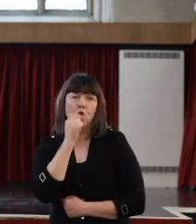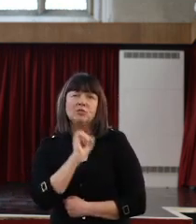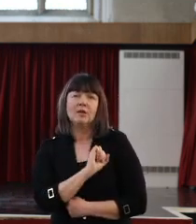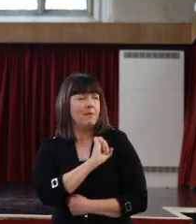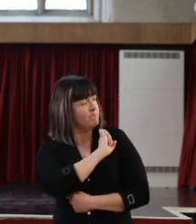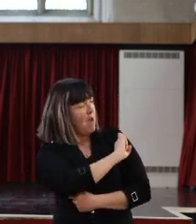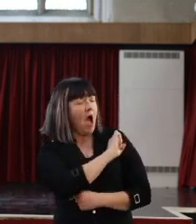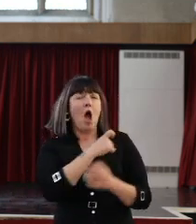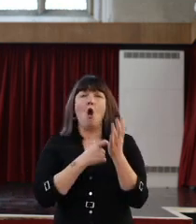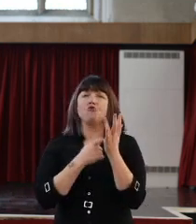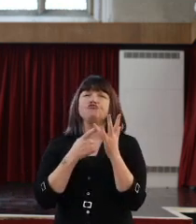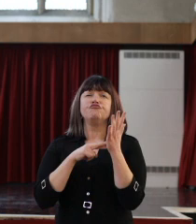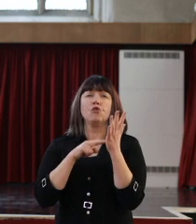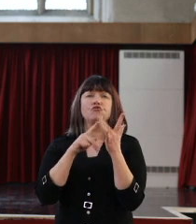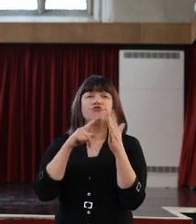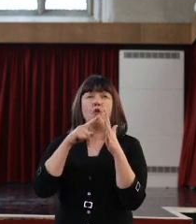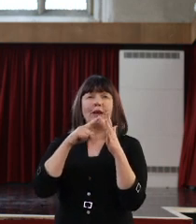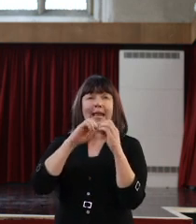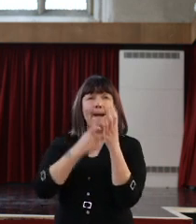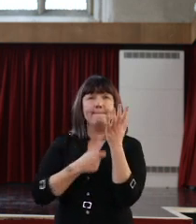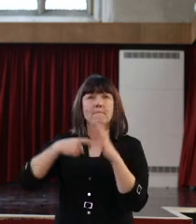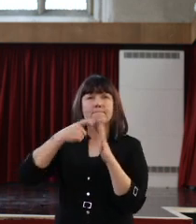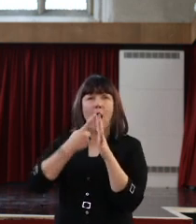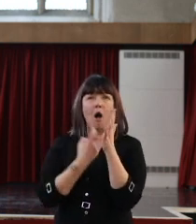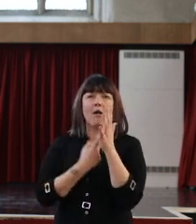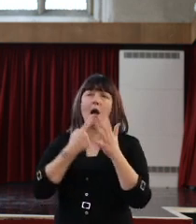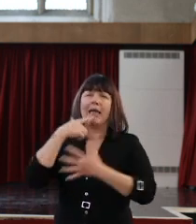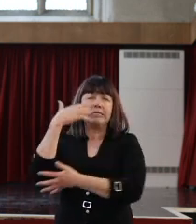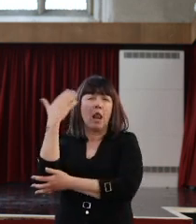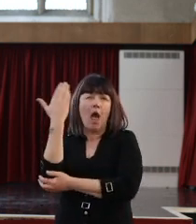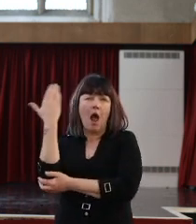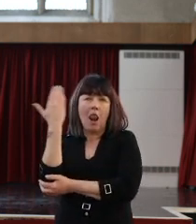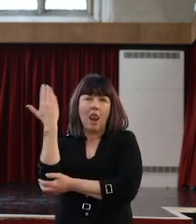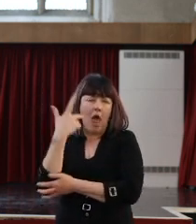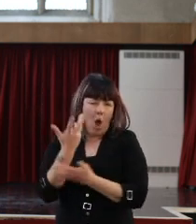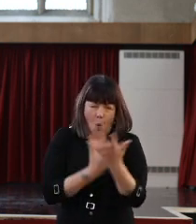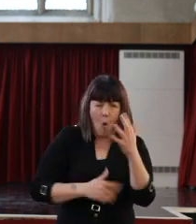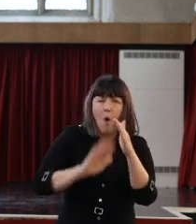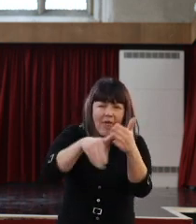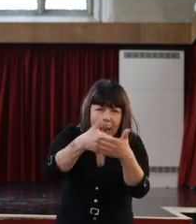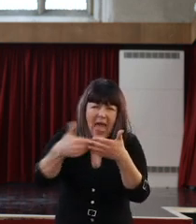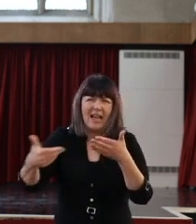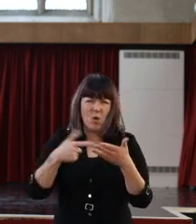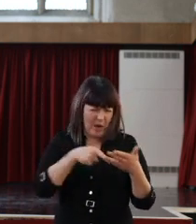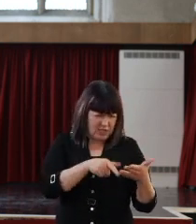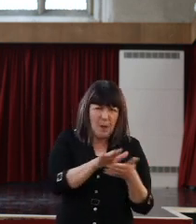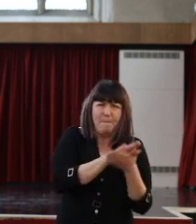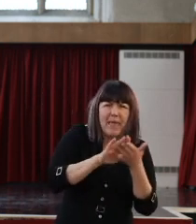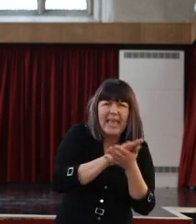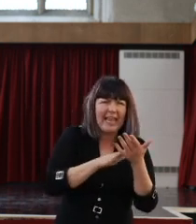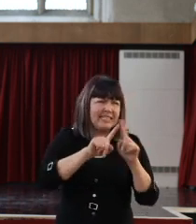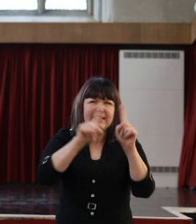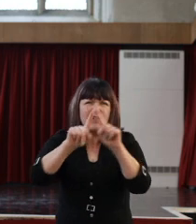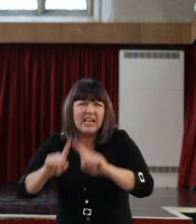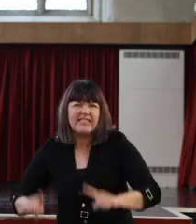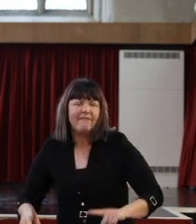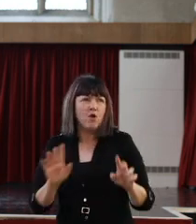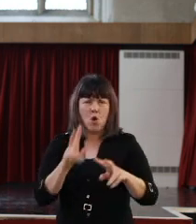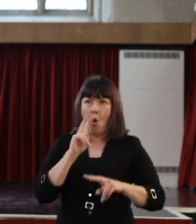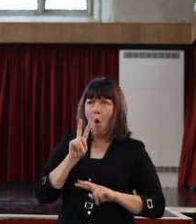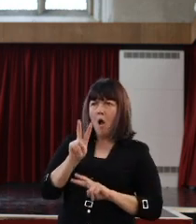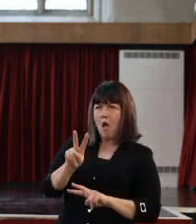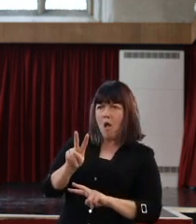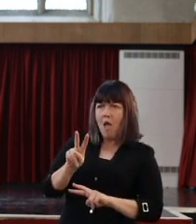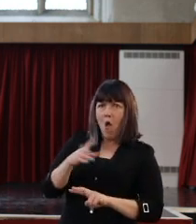so elastic and fun. Words could have more than one meaning, or they could sound like another. They could be very rude, and that was just, it